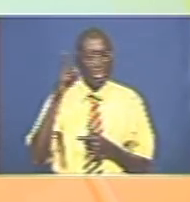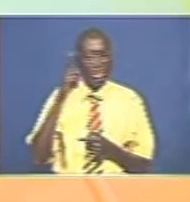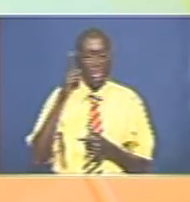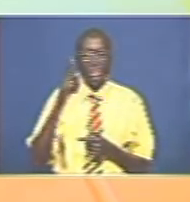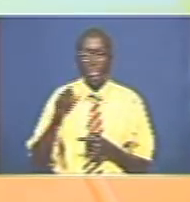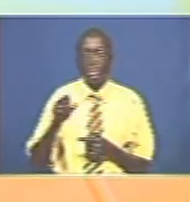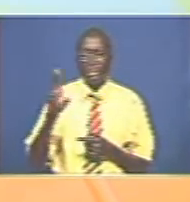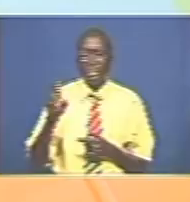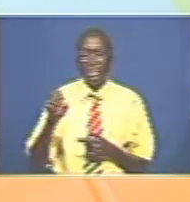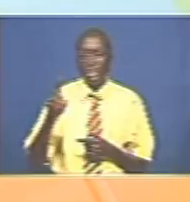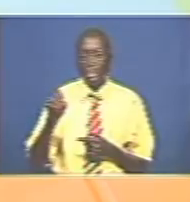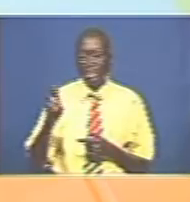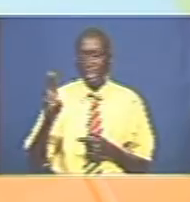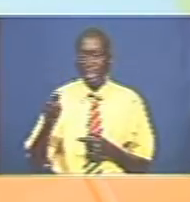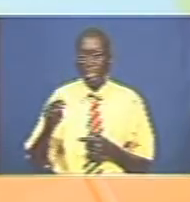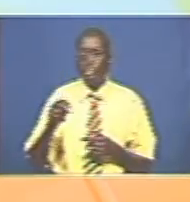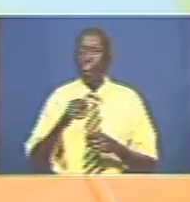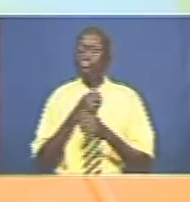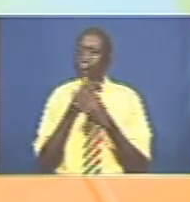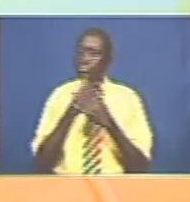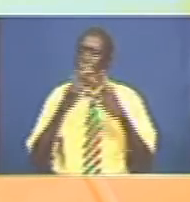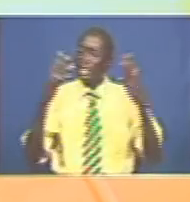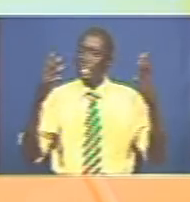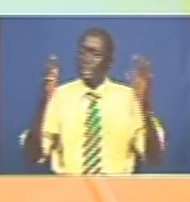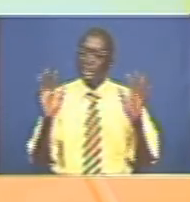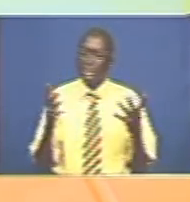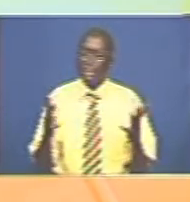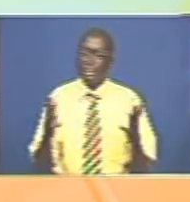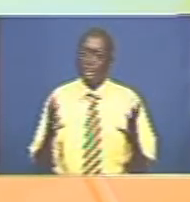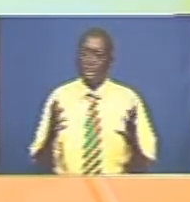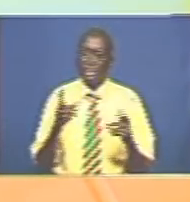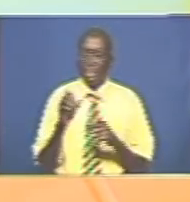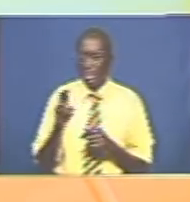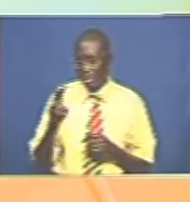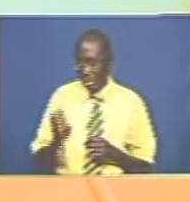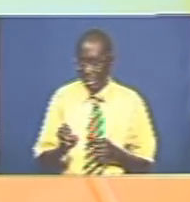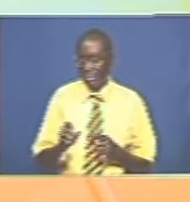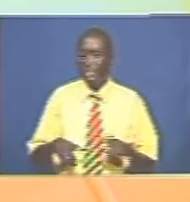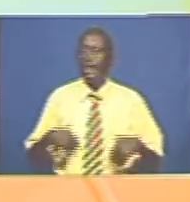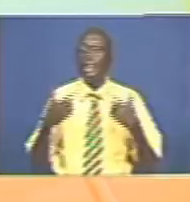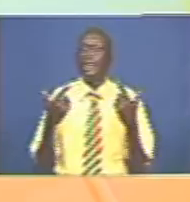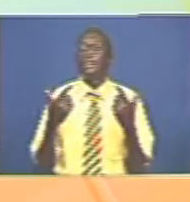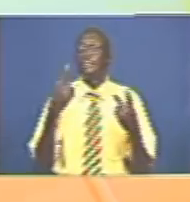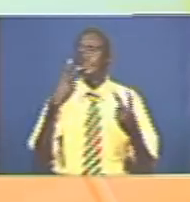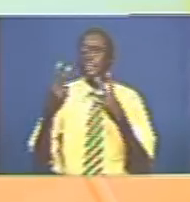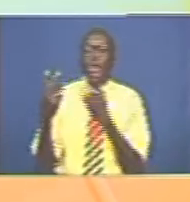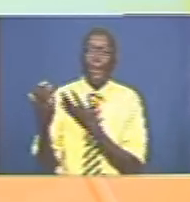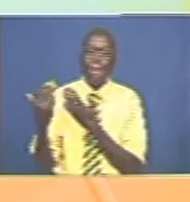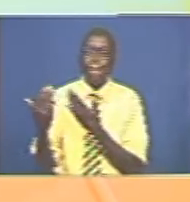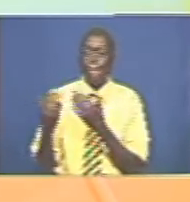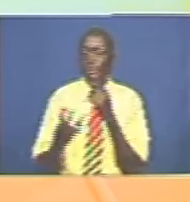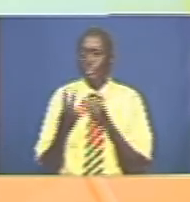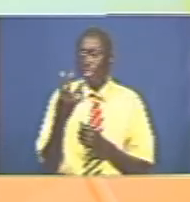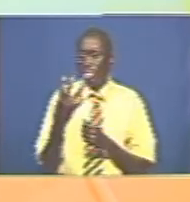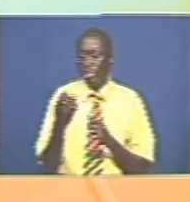It's been lovely and it's been a great celebration of love and life. We look forward to seeing you on Saturday, the 4th of